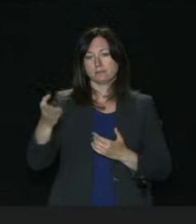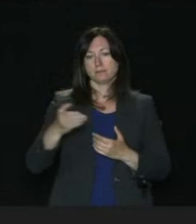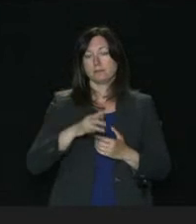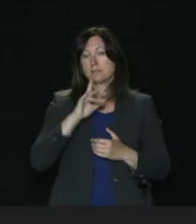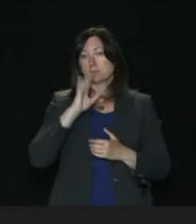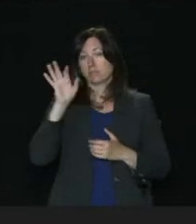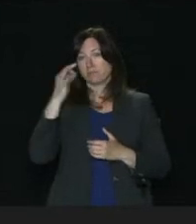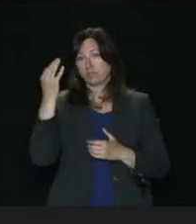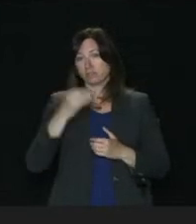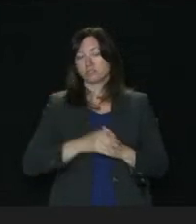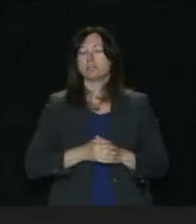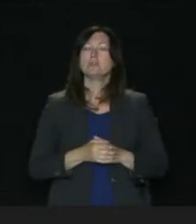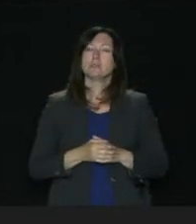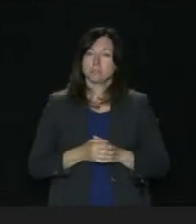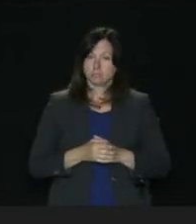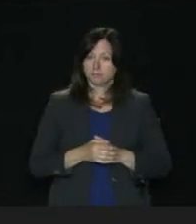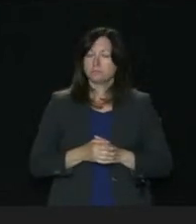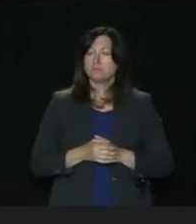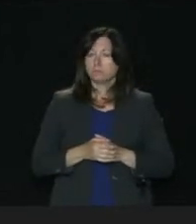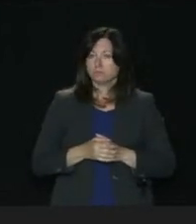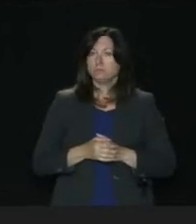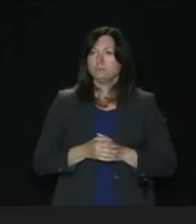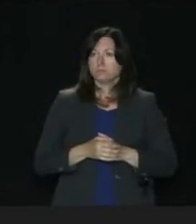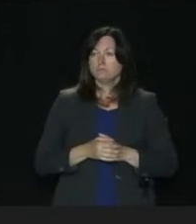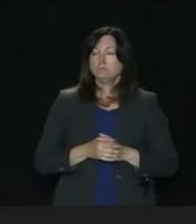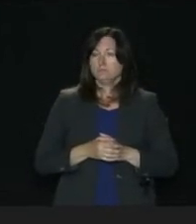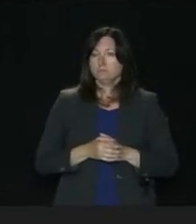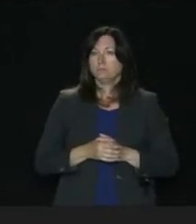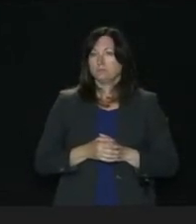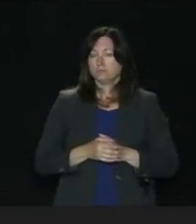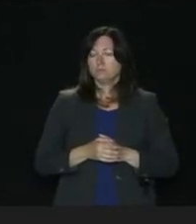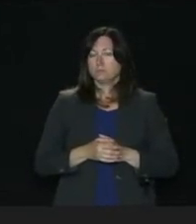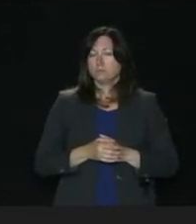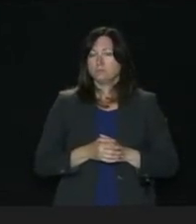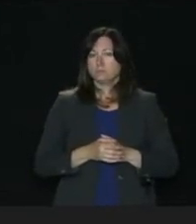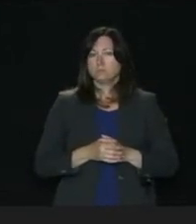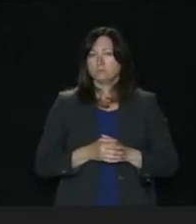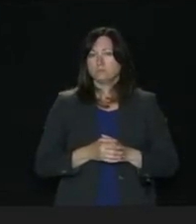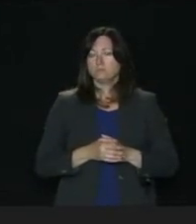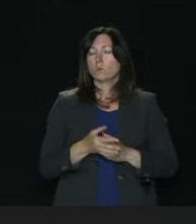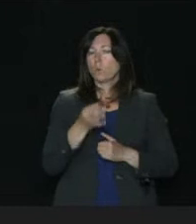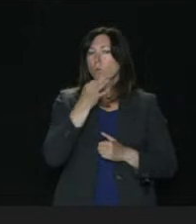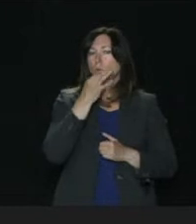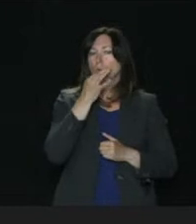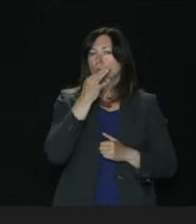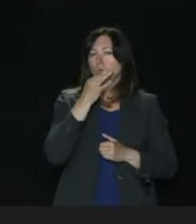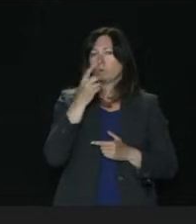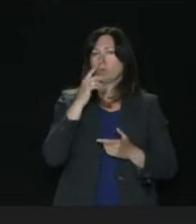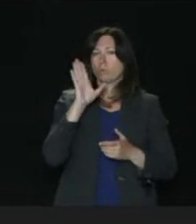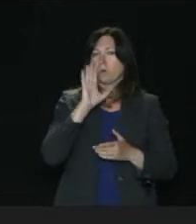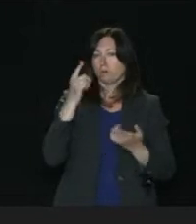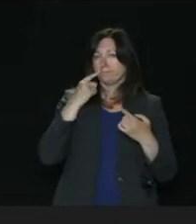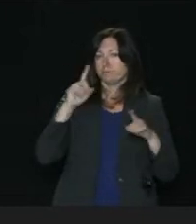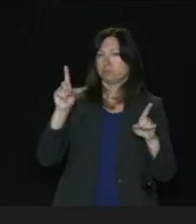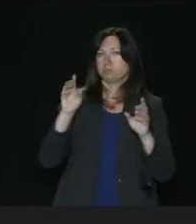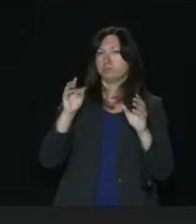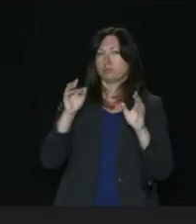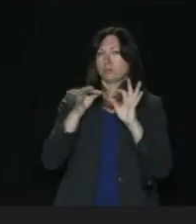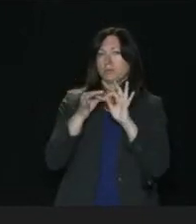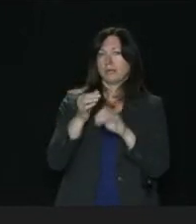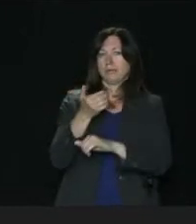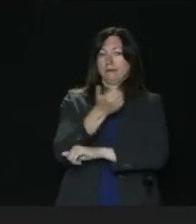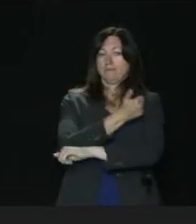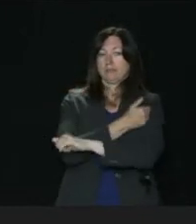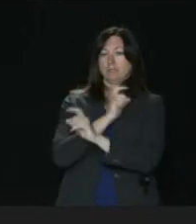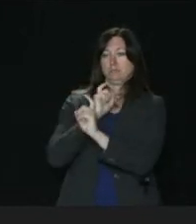I understand that there will be more details with respect to vaccine donations that will